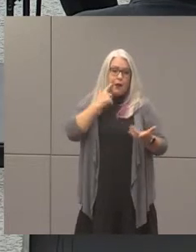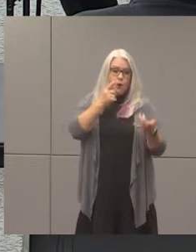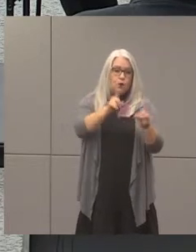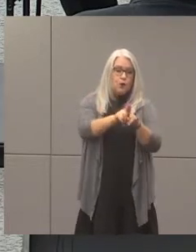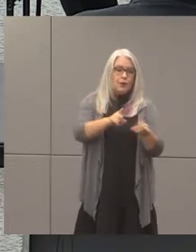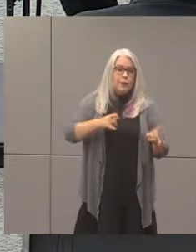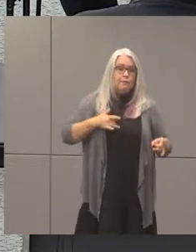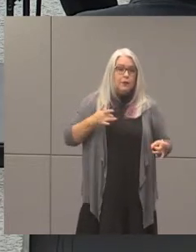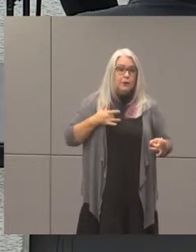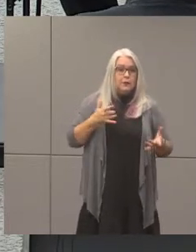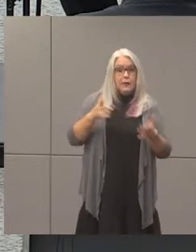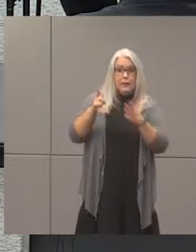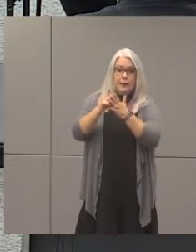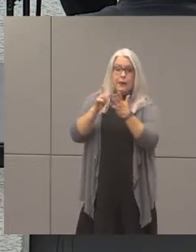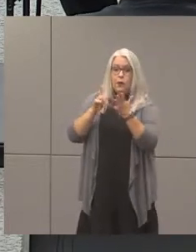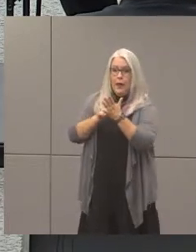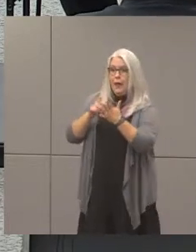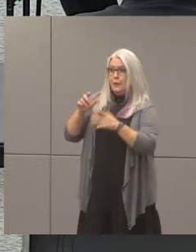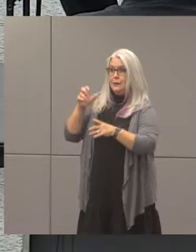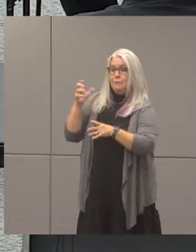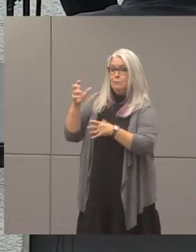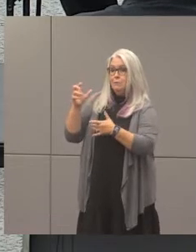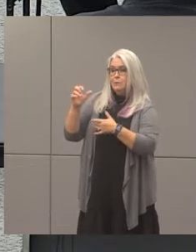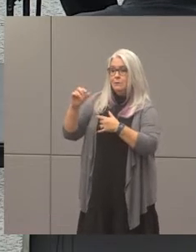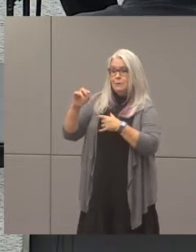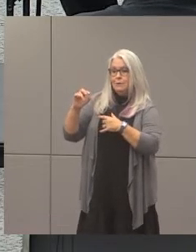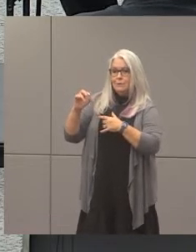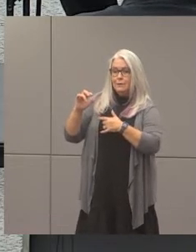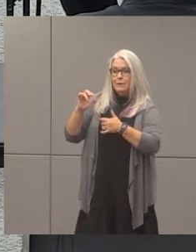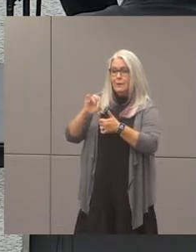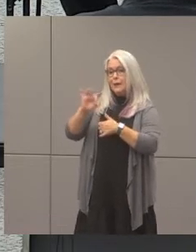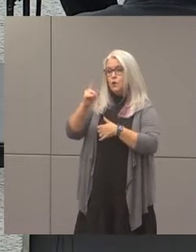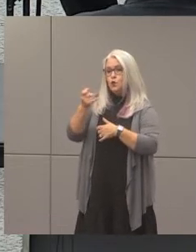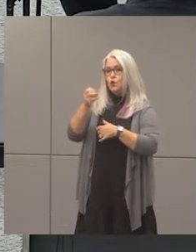it's legalized extortion.